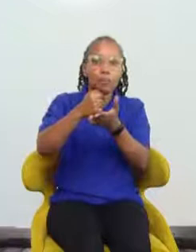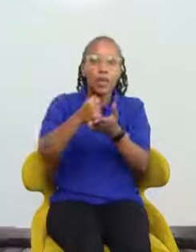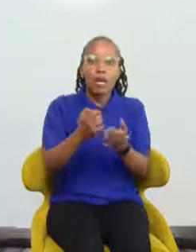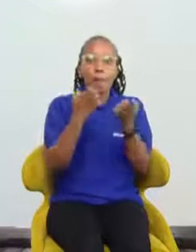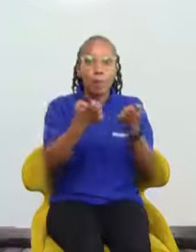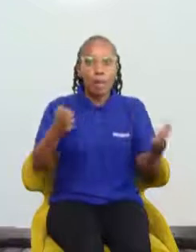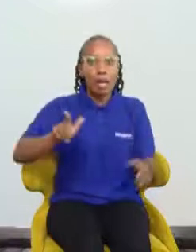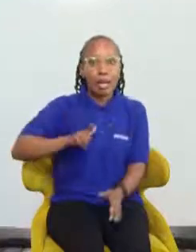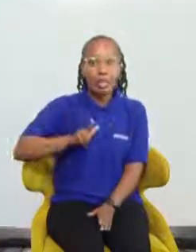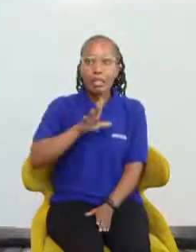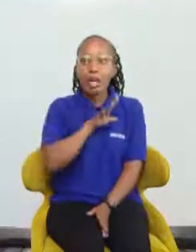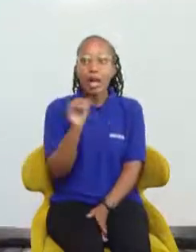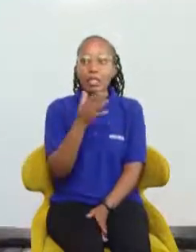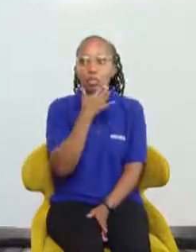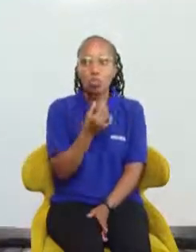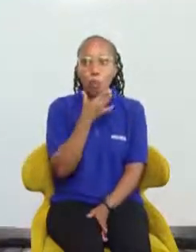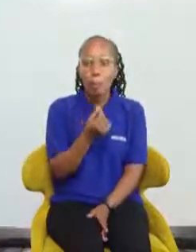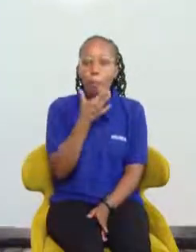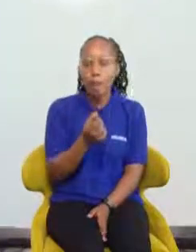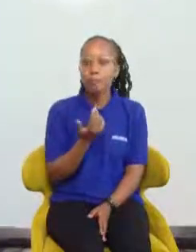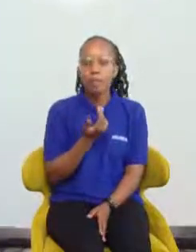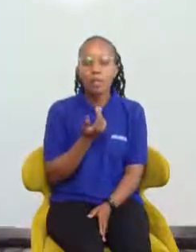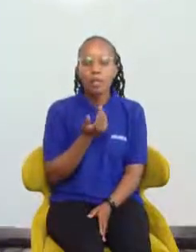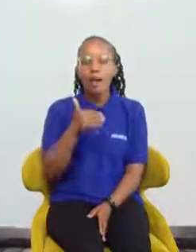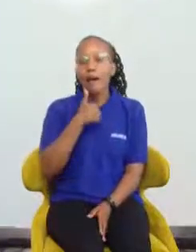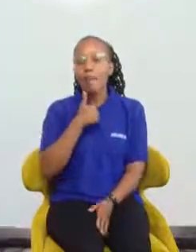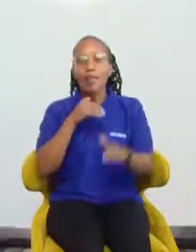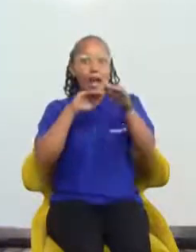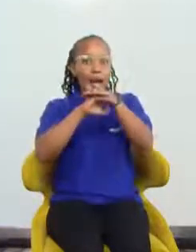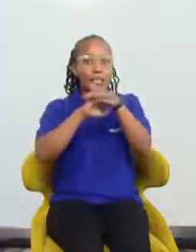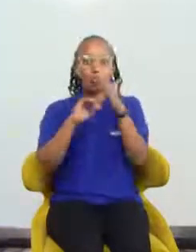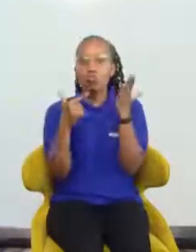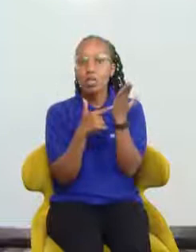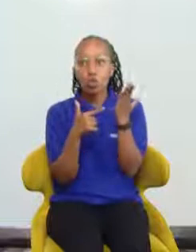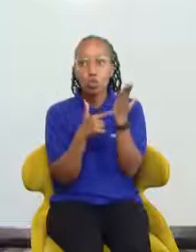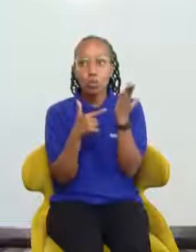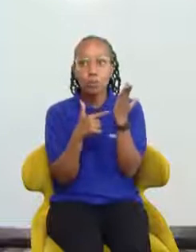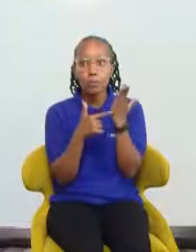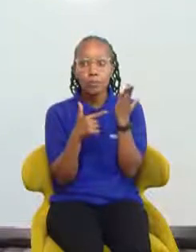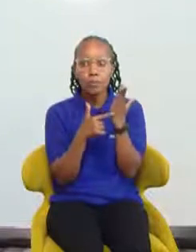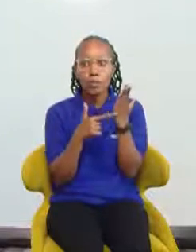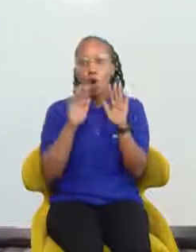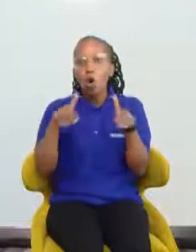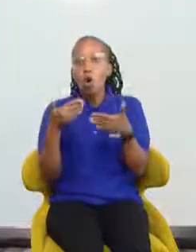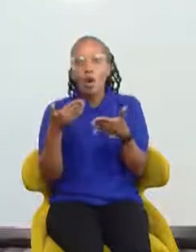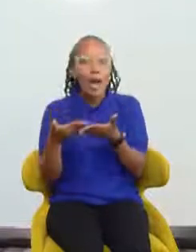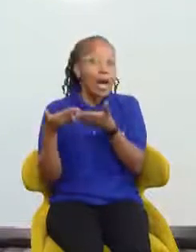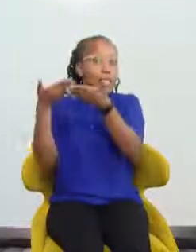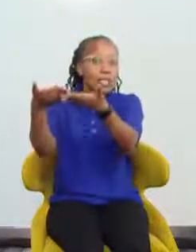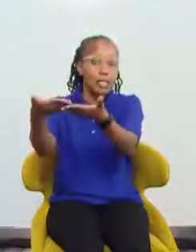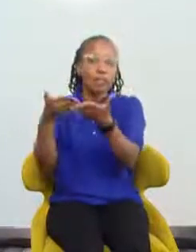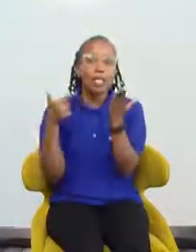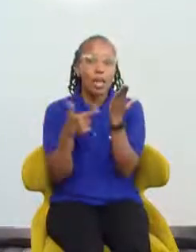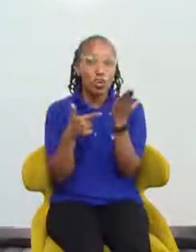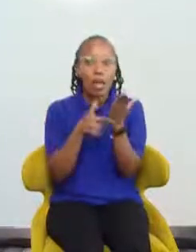Ladies and gentlemen, having access to technology or assistive technology